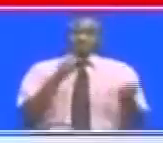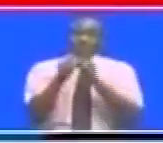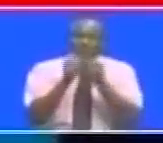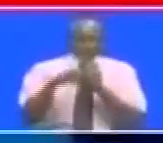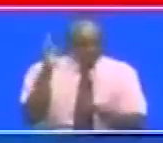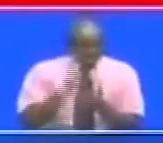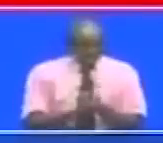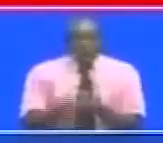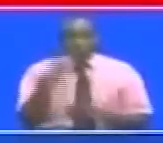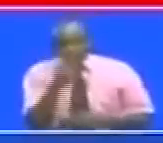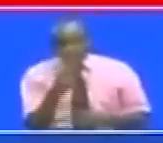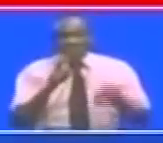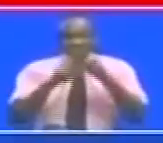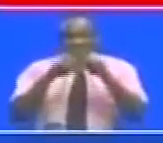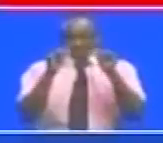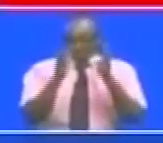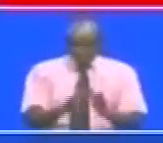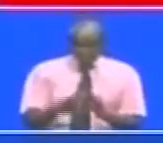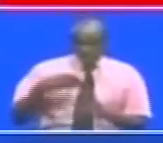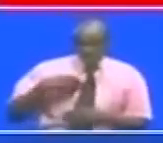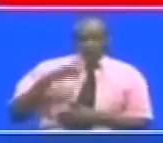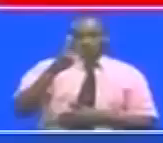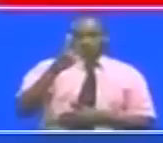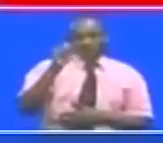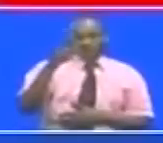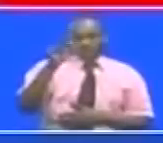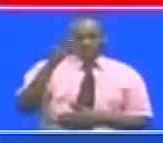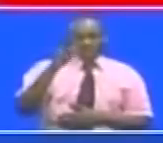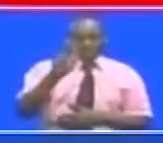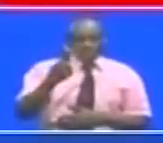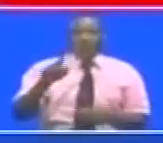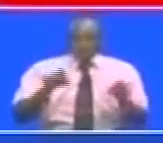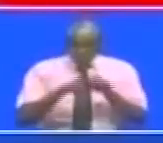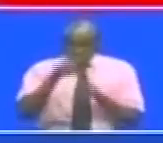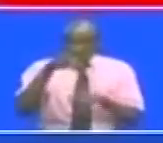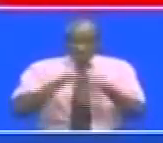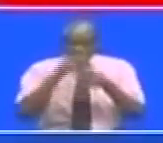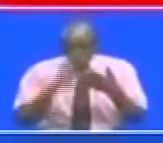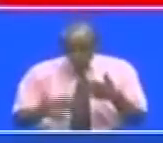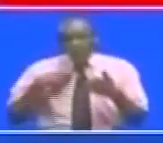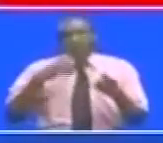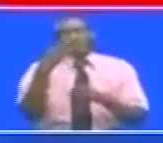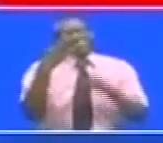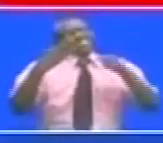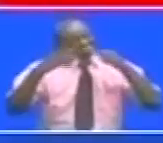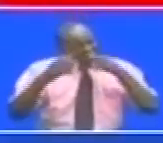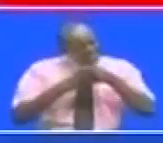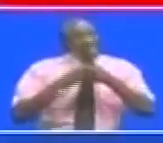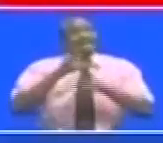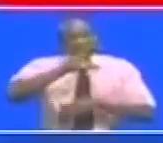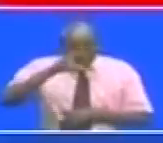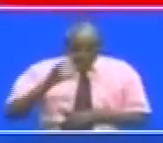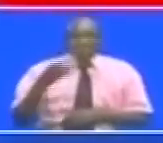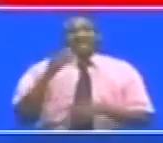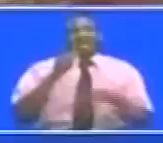competition. Among them is Standard newspaper writer Kiundu Waweru, and this year the competition received entries from 39 countries across the